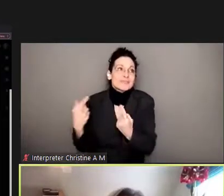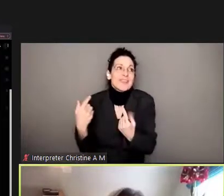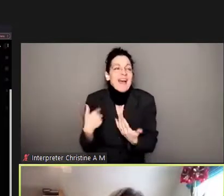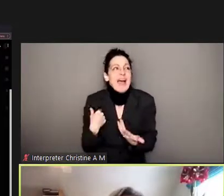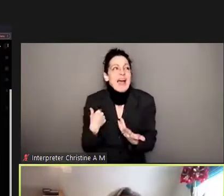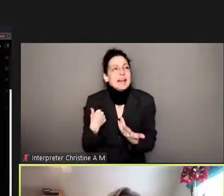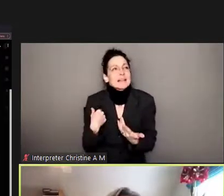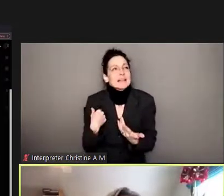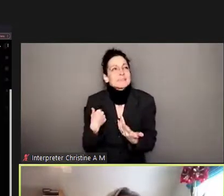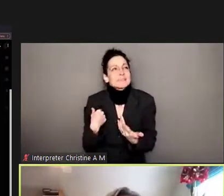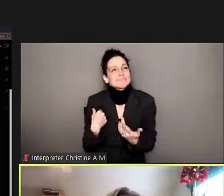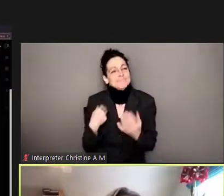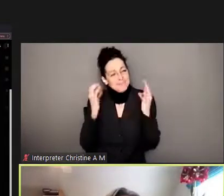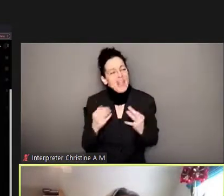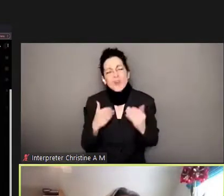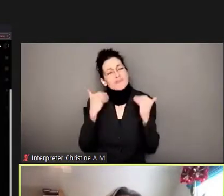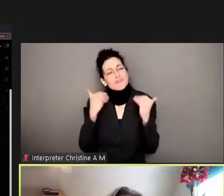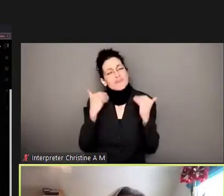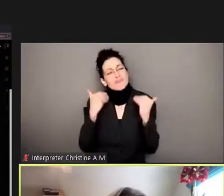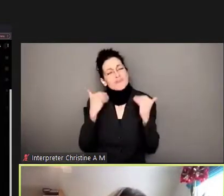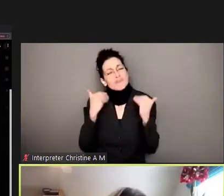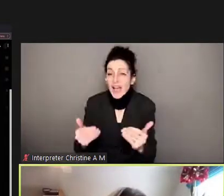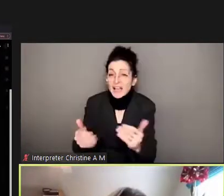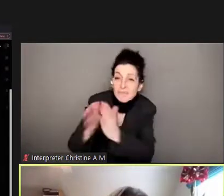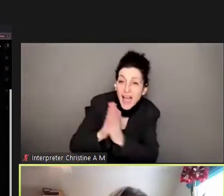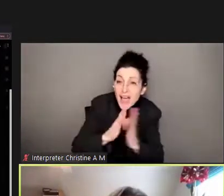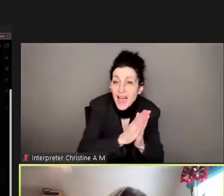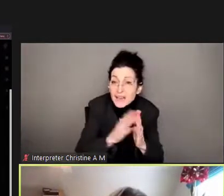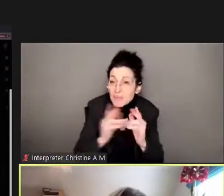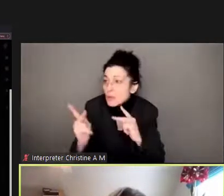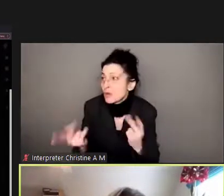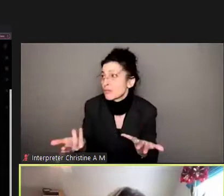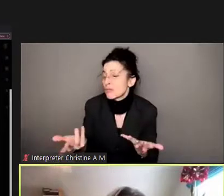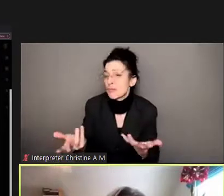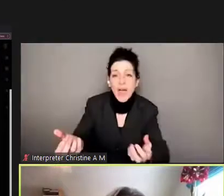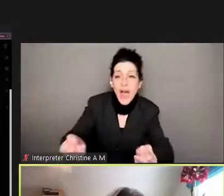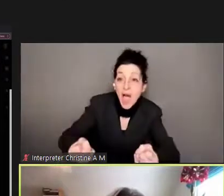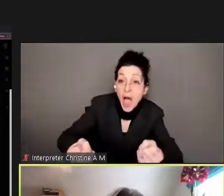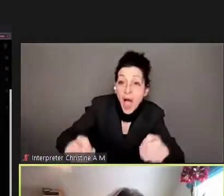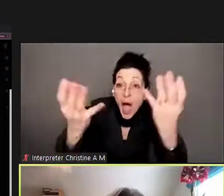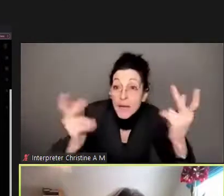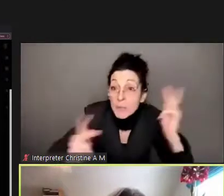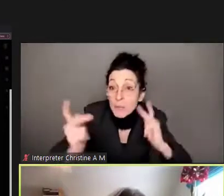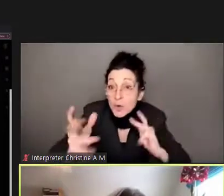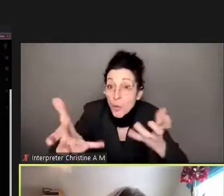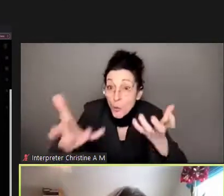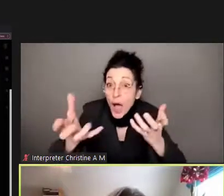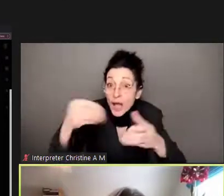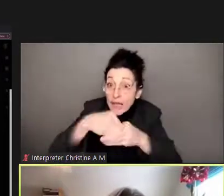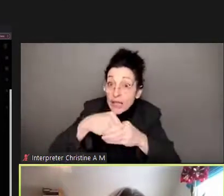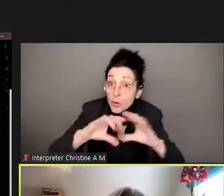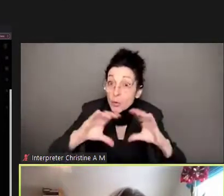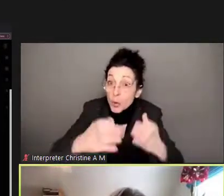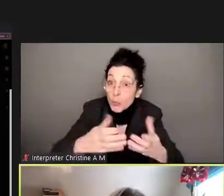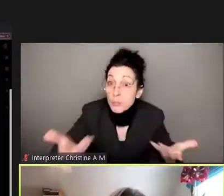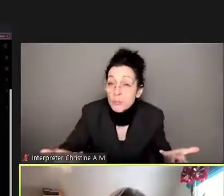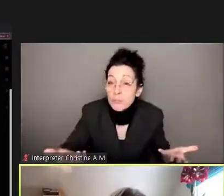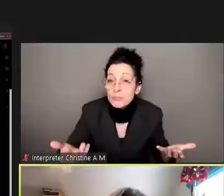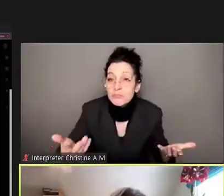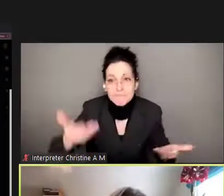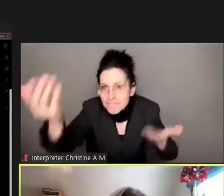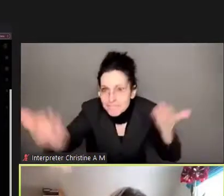asking people to choose their own group size when doing group work. Now, if I'm doing an in-person workshop,